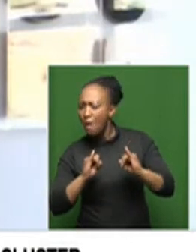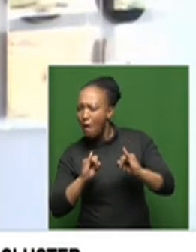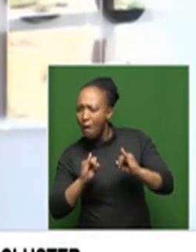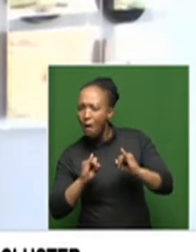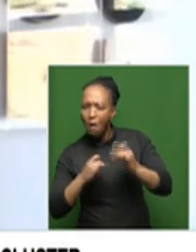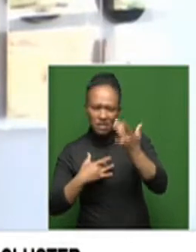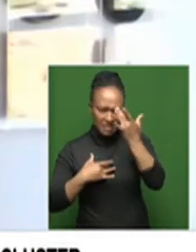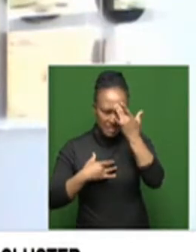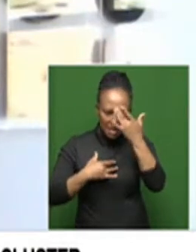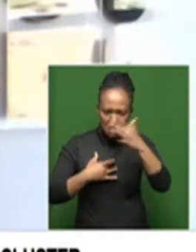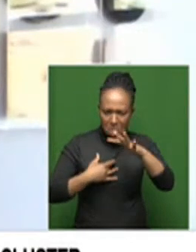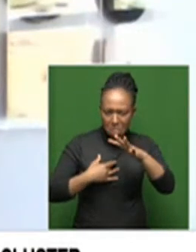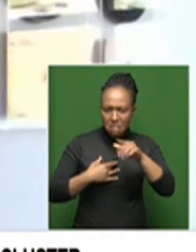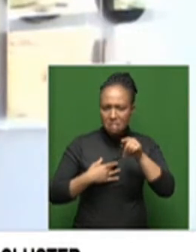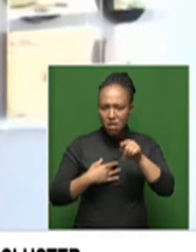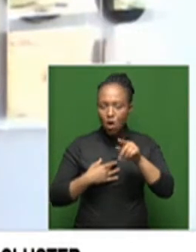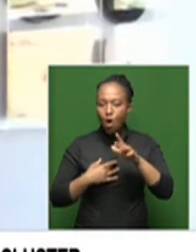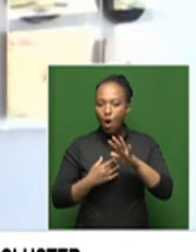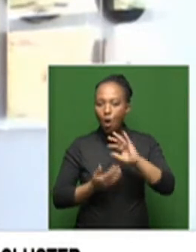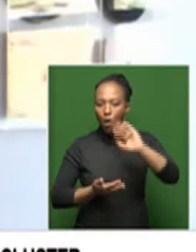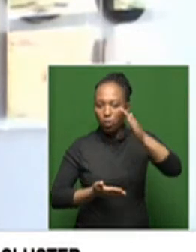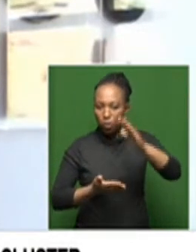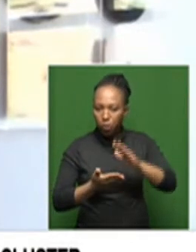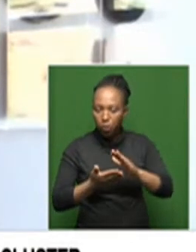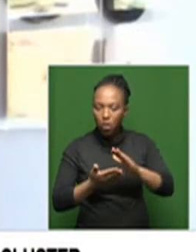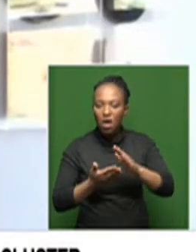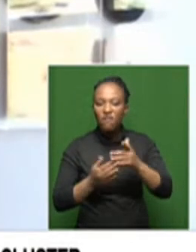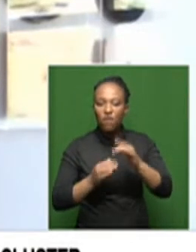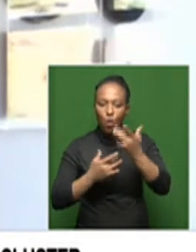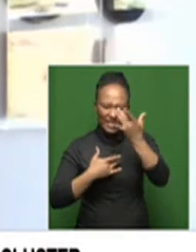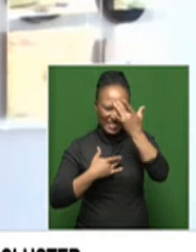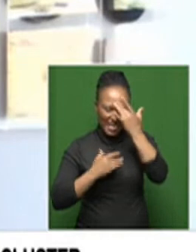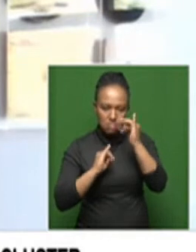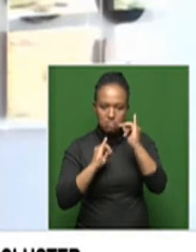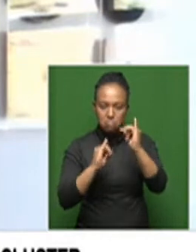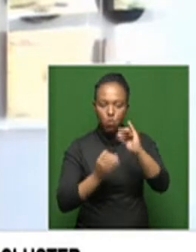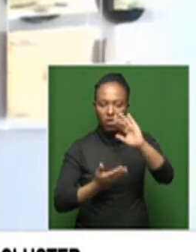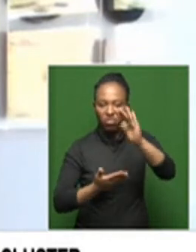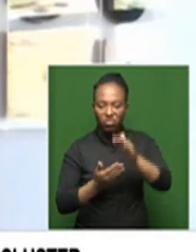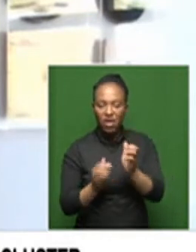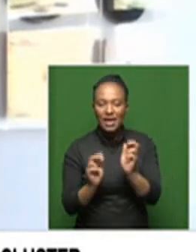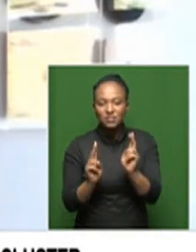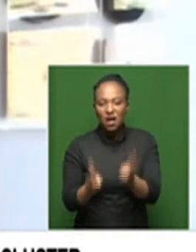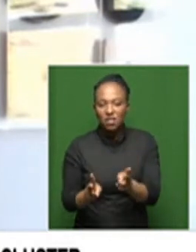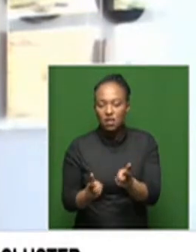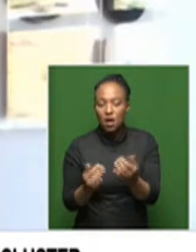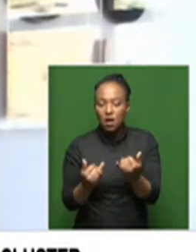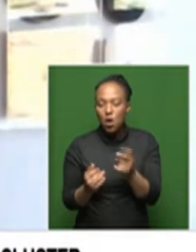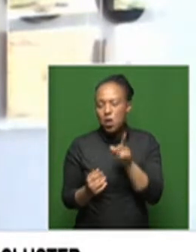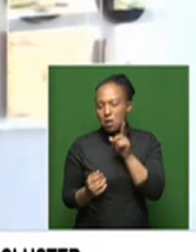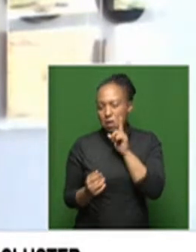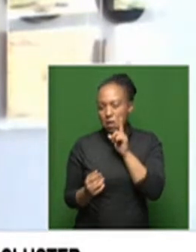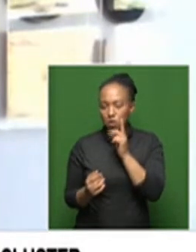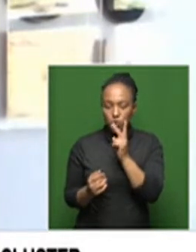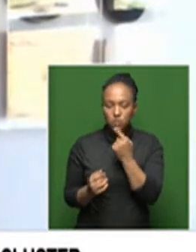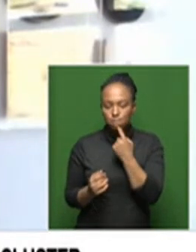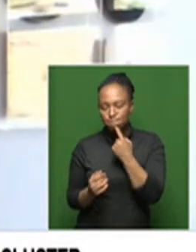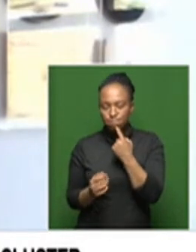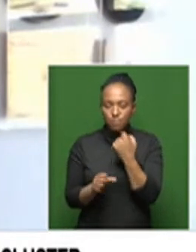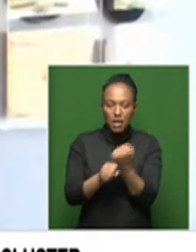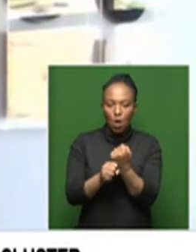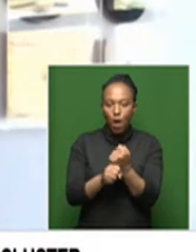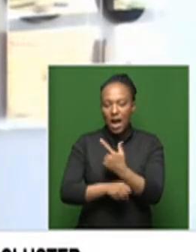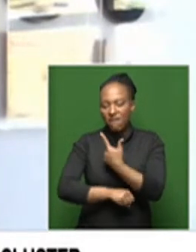infections, that we're reducing severe illness and death? And so we're looking now at how we are going to measure the effectiveness of